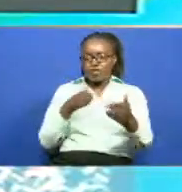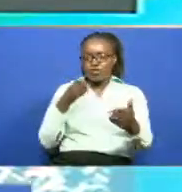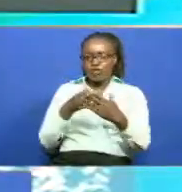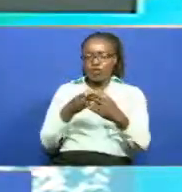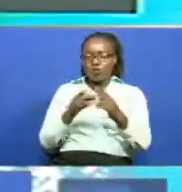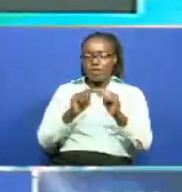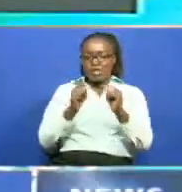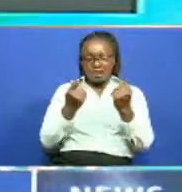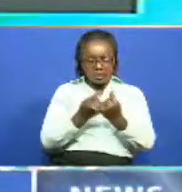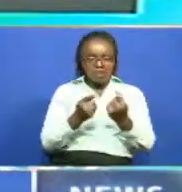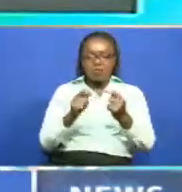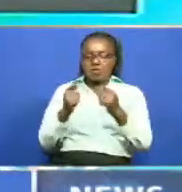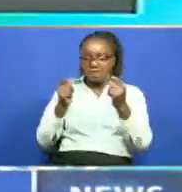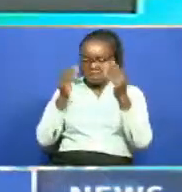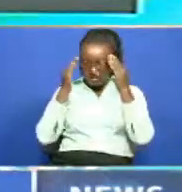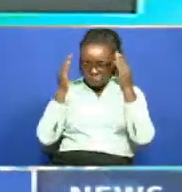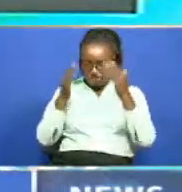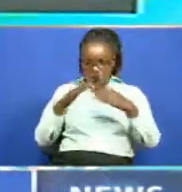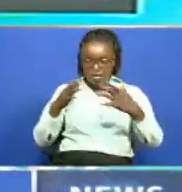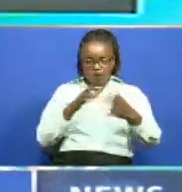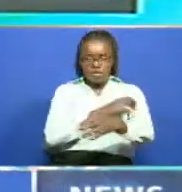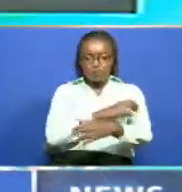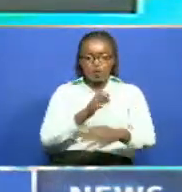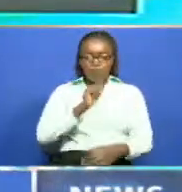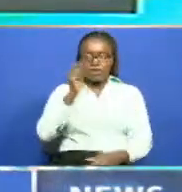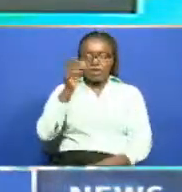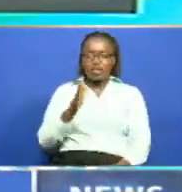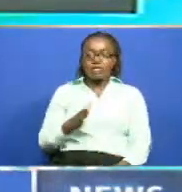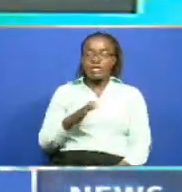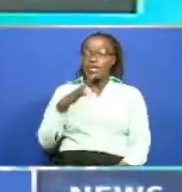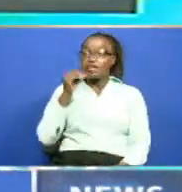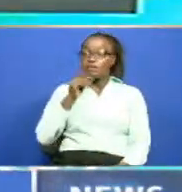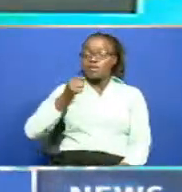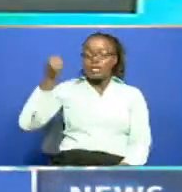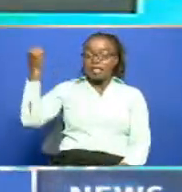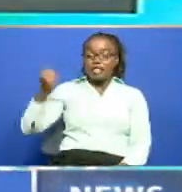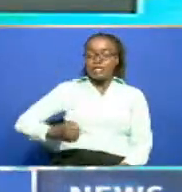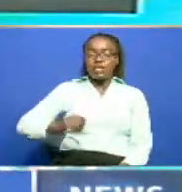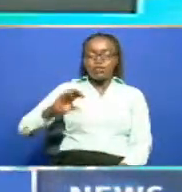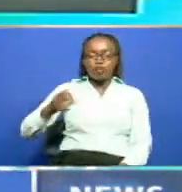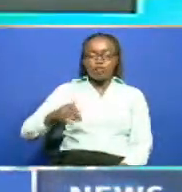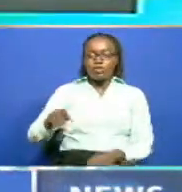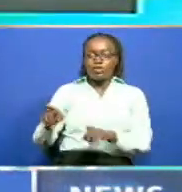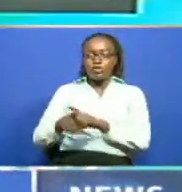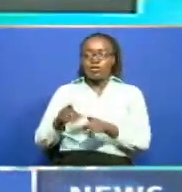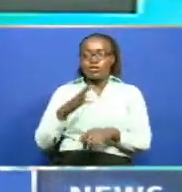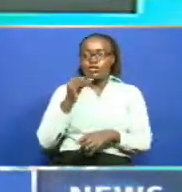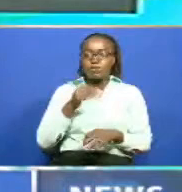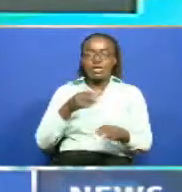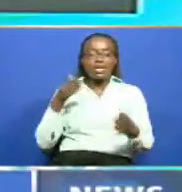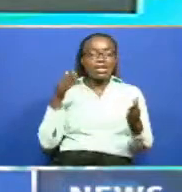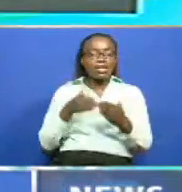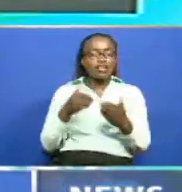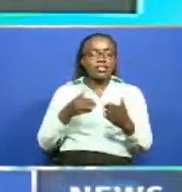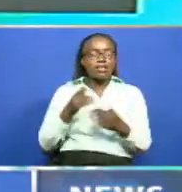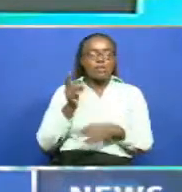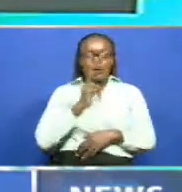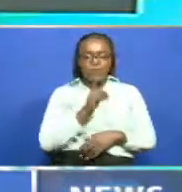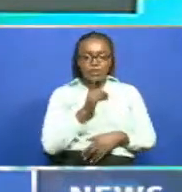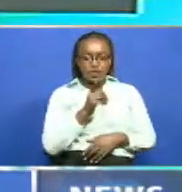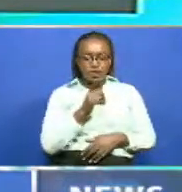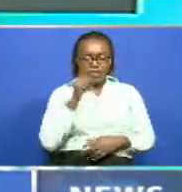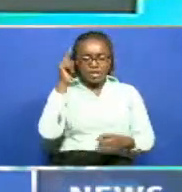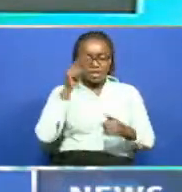and instead focus on how to empower Kenyans. Speaking in Kajiado County, Ruto also spoke against what he termed as threats meant